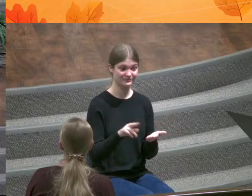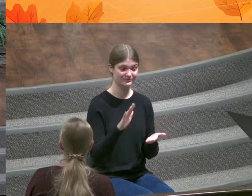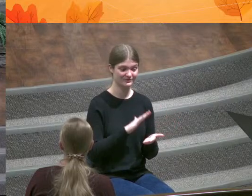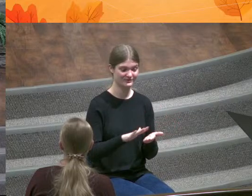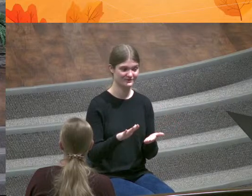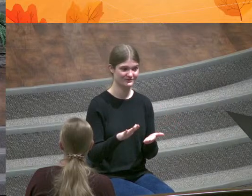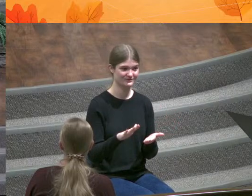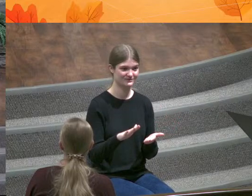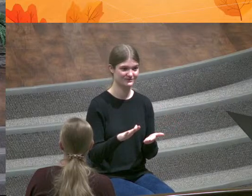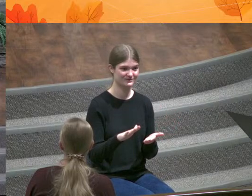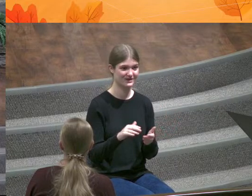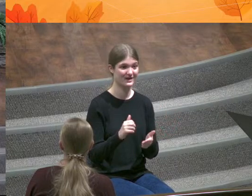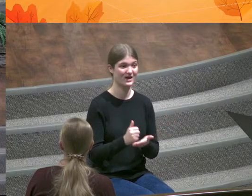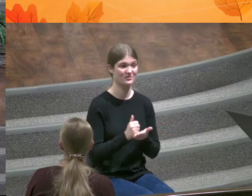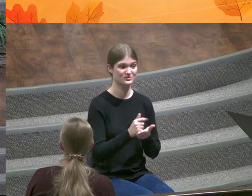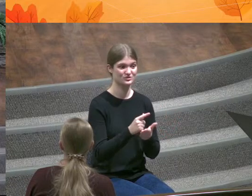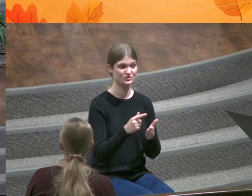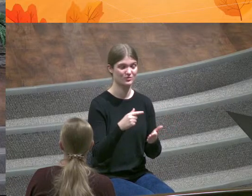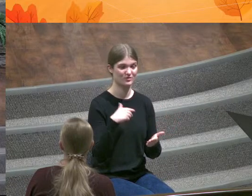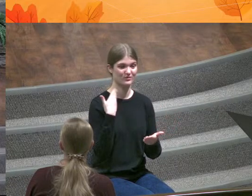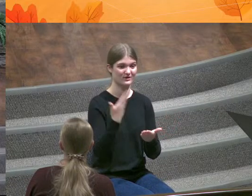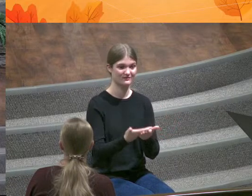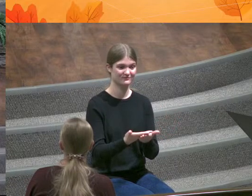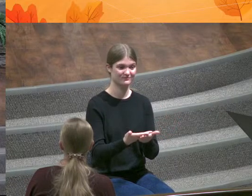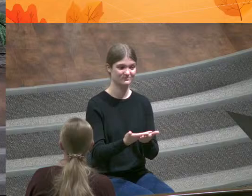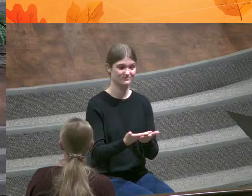Holiness helps you get there.